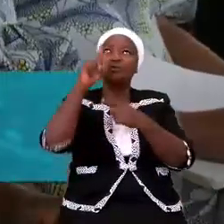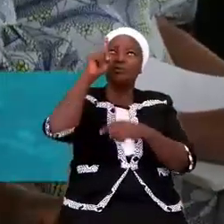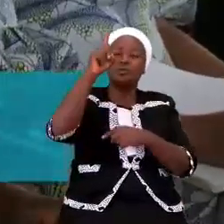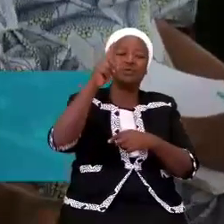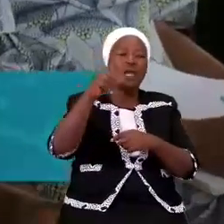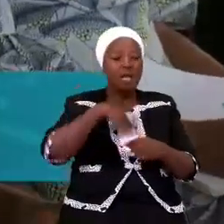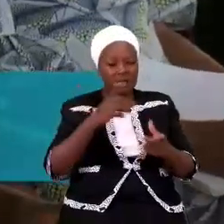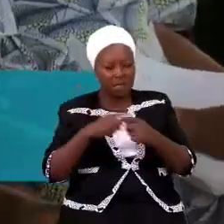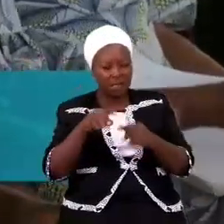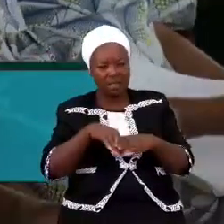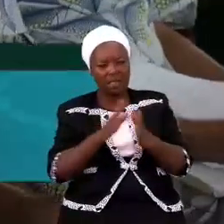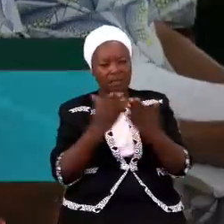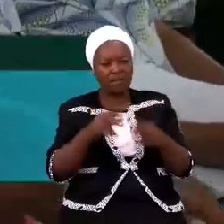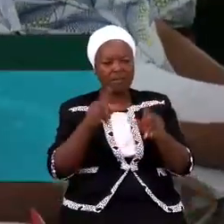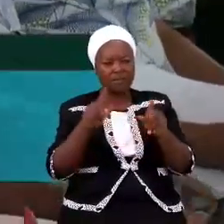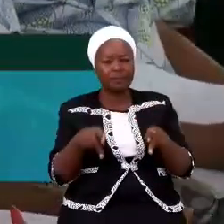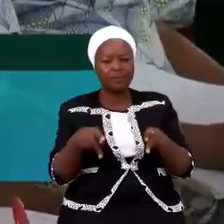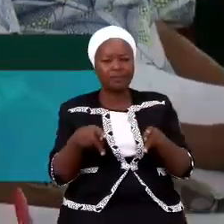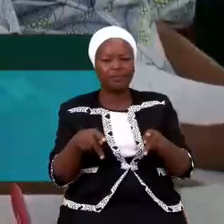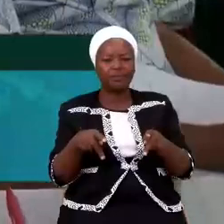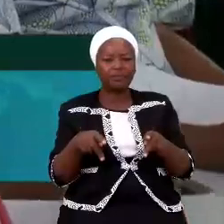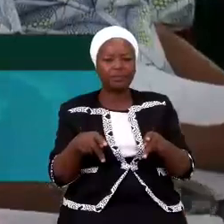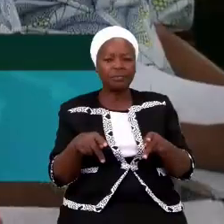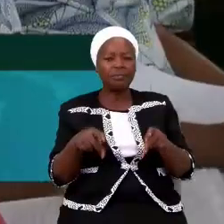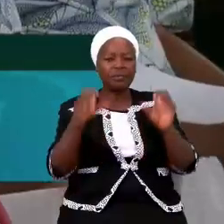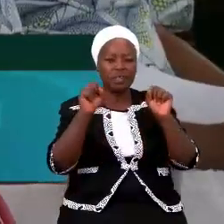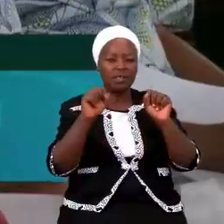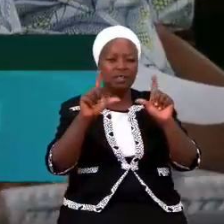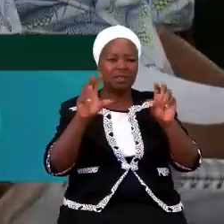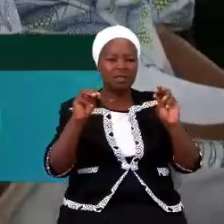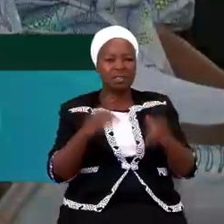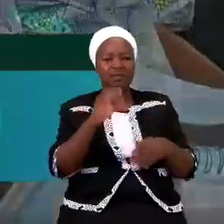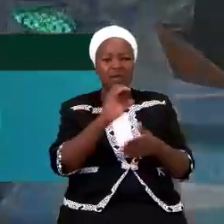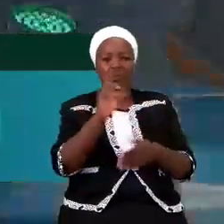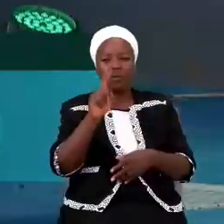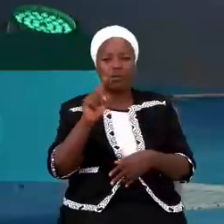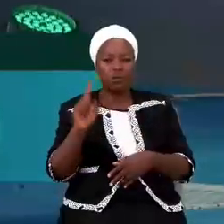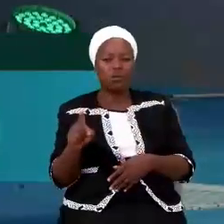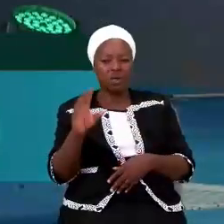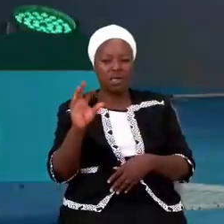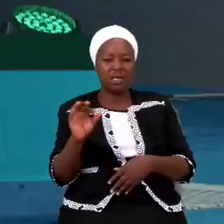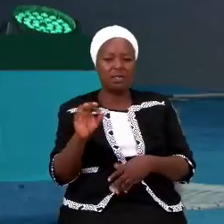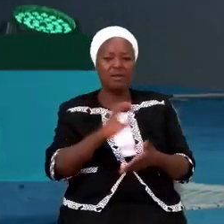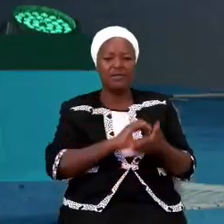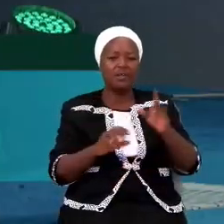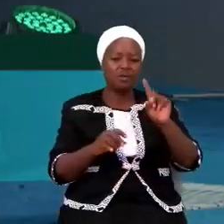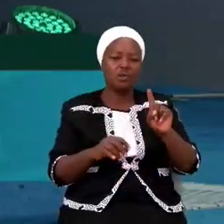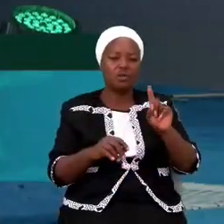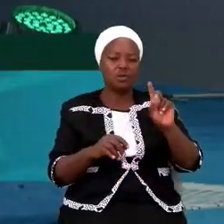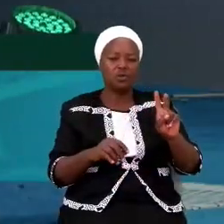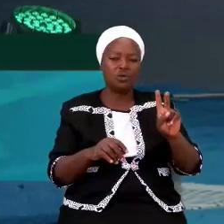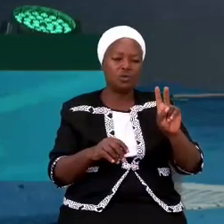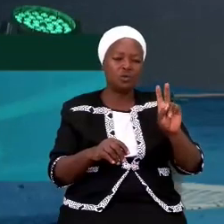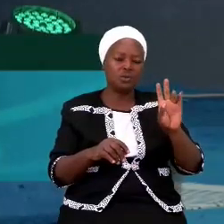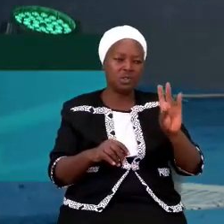I love thy commandments. I love thy commandments. Now,